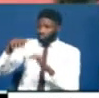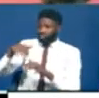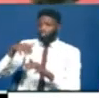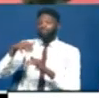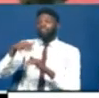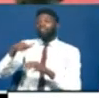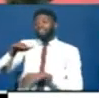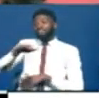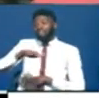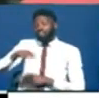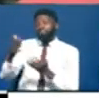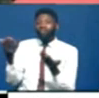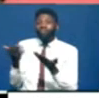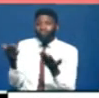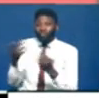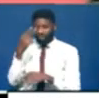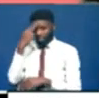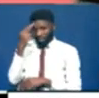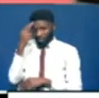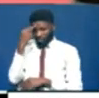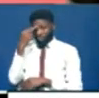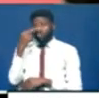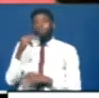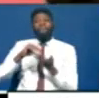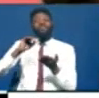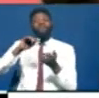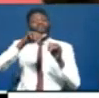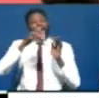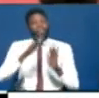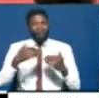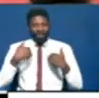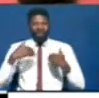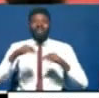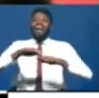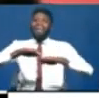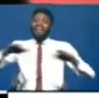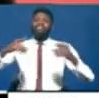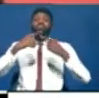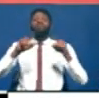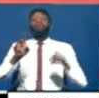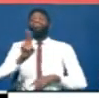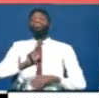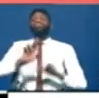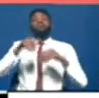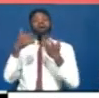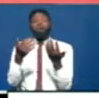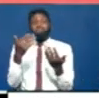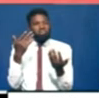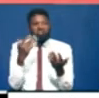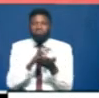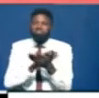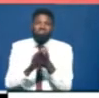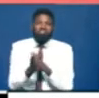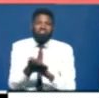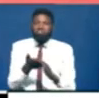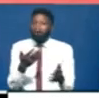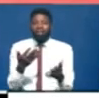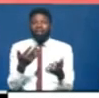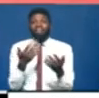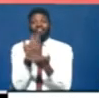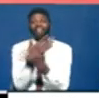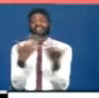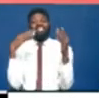land. But the mechanism of utilizing that land is lacking. You don't have good equipment. And the worst